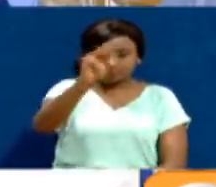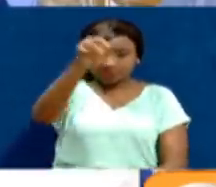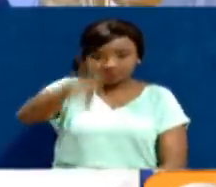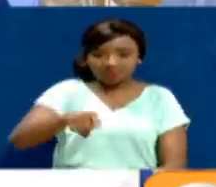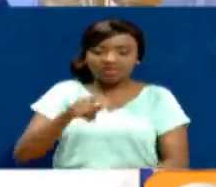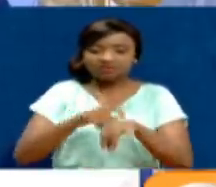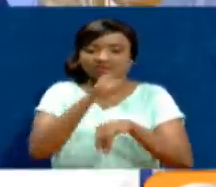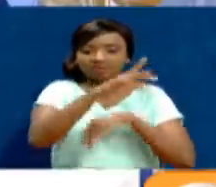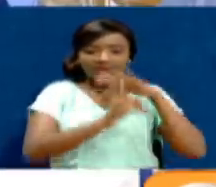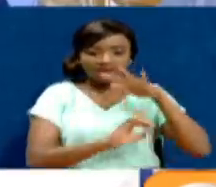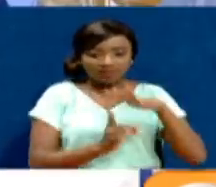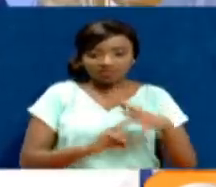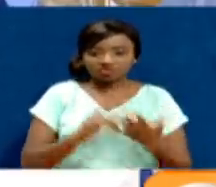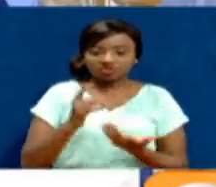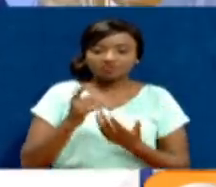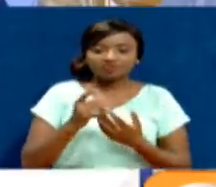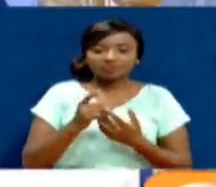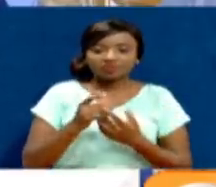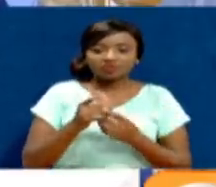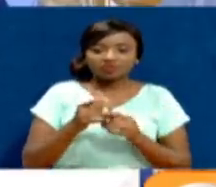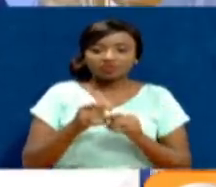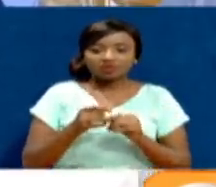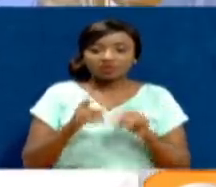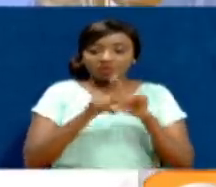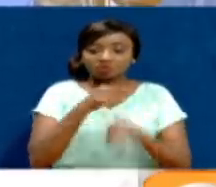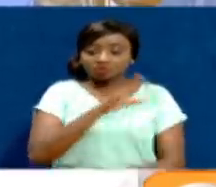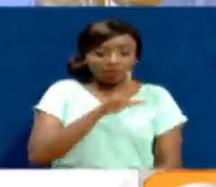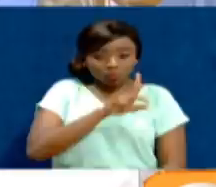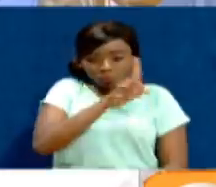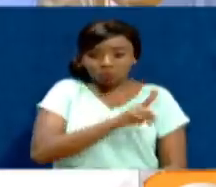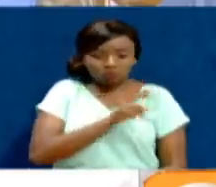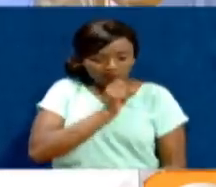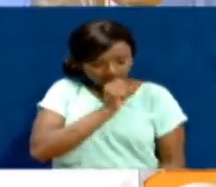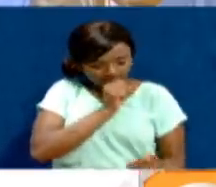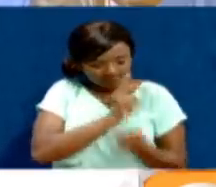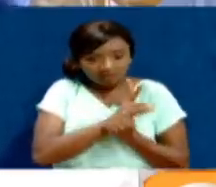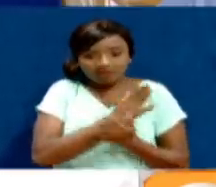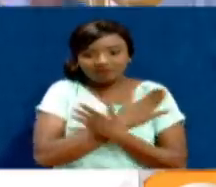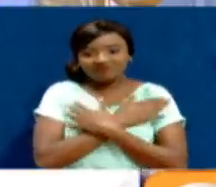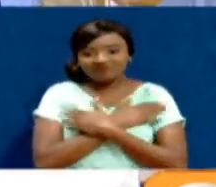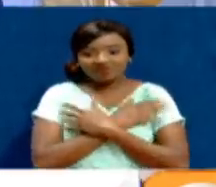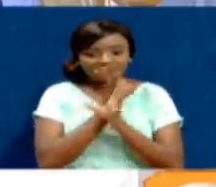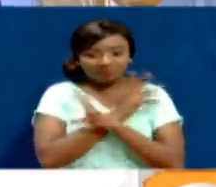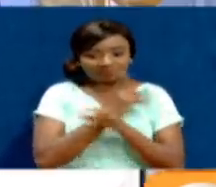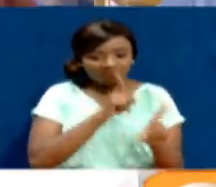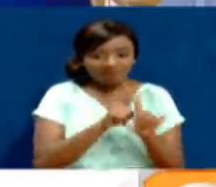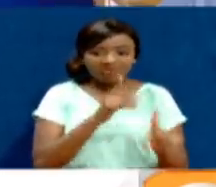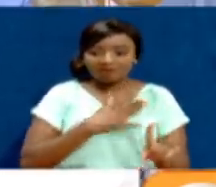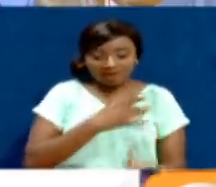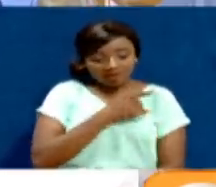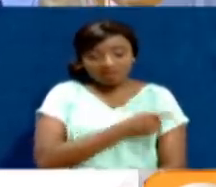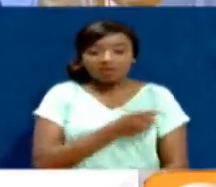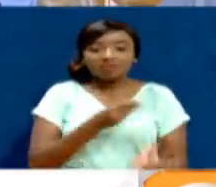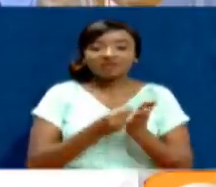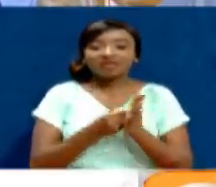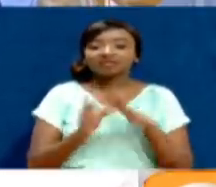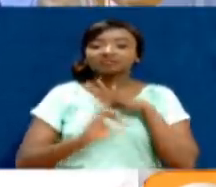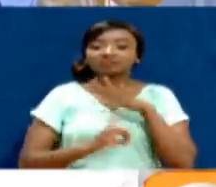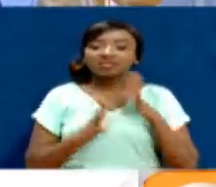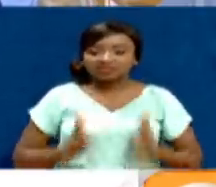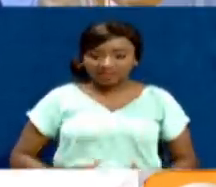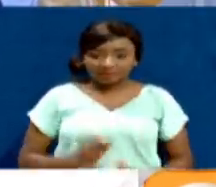Minister of Nairobi Metropolitan. And Uhuru Kenyatta, my best friend, my brother, the President of the Republic of Kenya, was the Finance